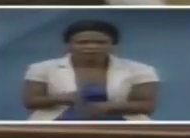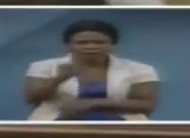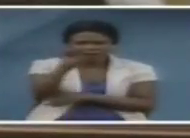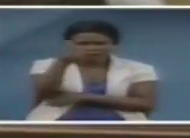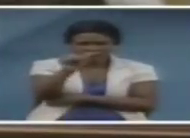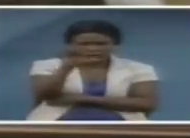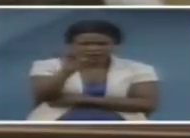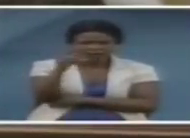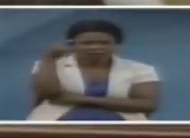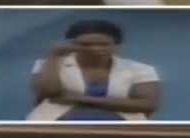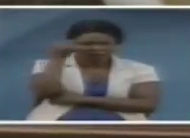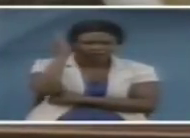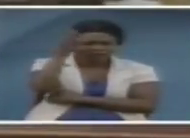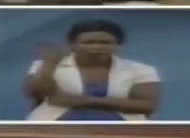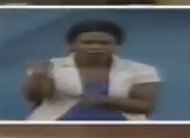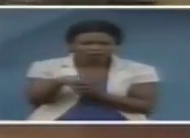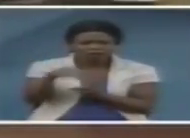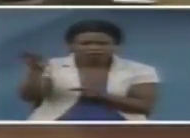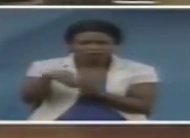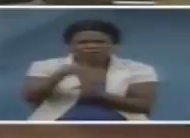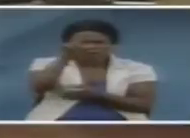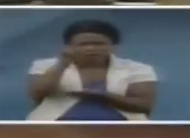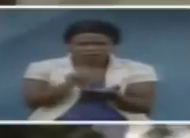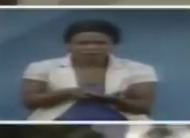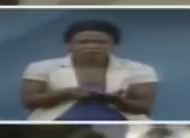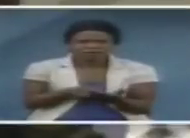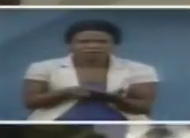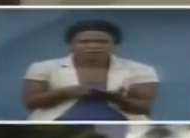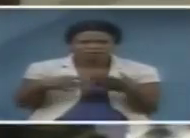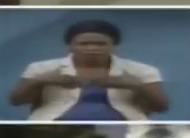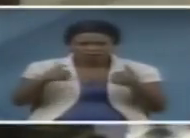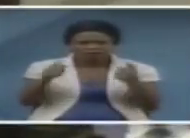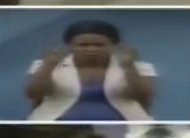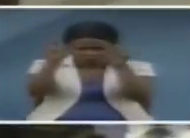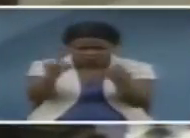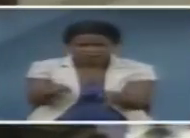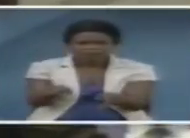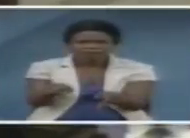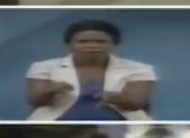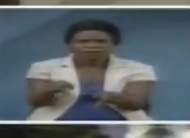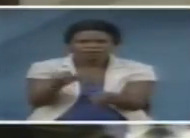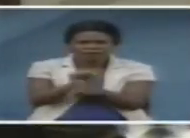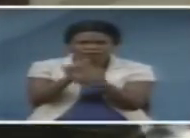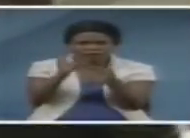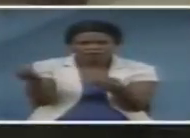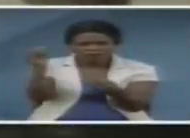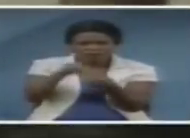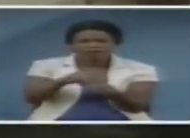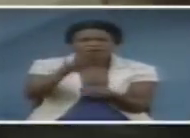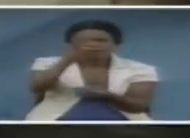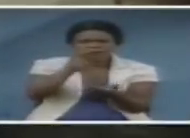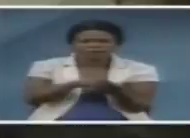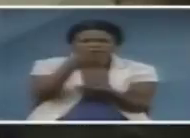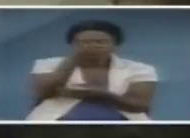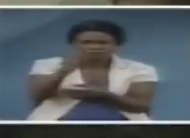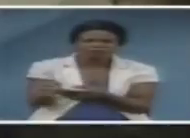the Zambian people. In 2018, government will recruit 1,000 health personnel